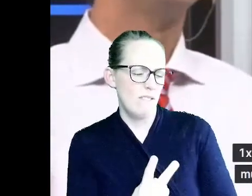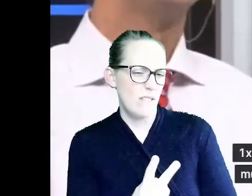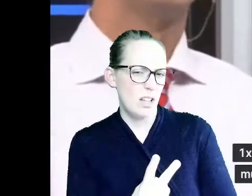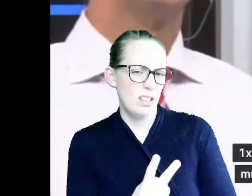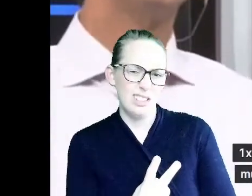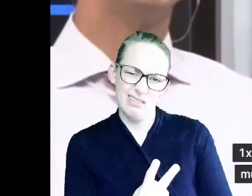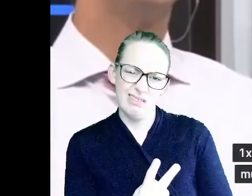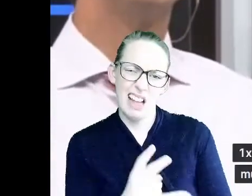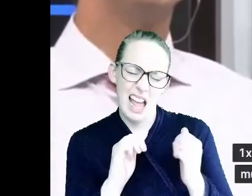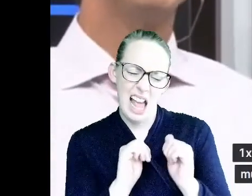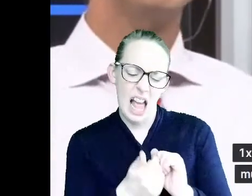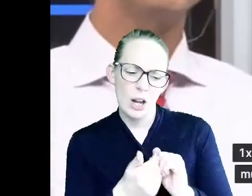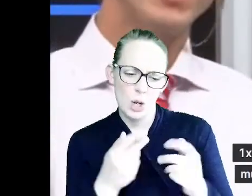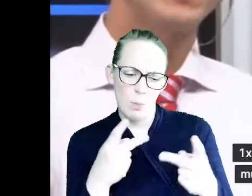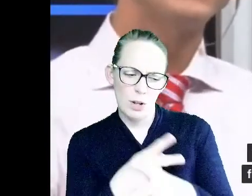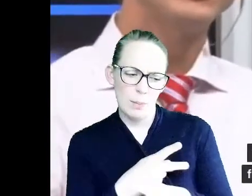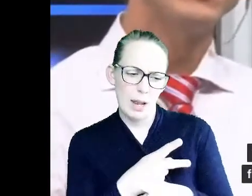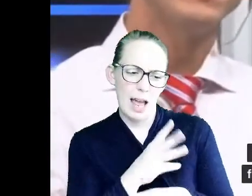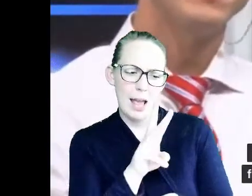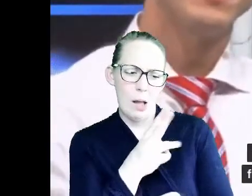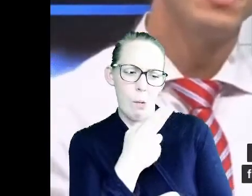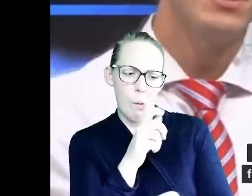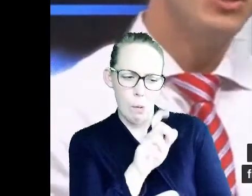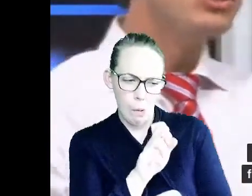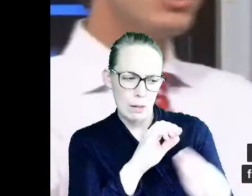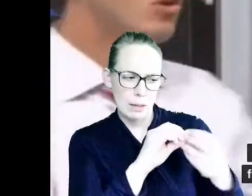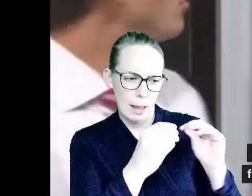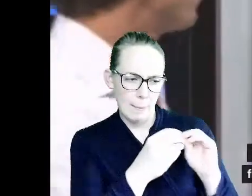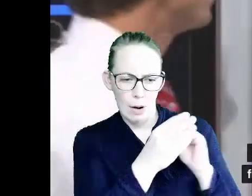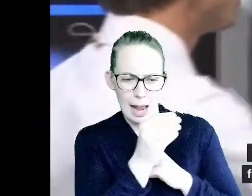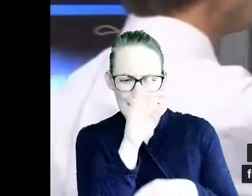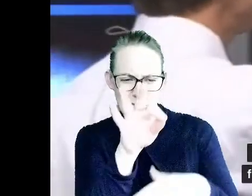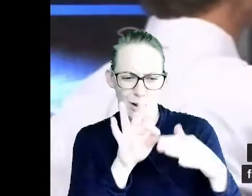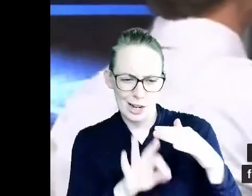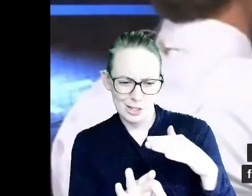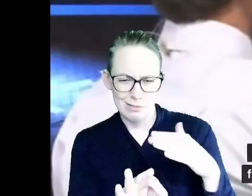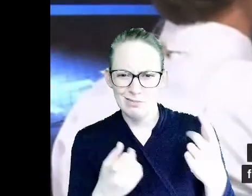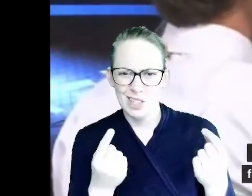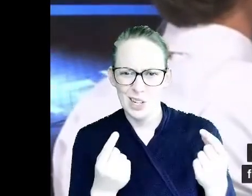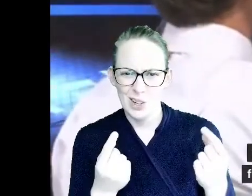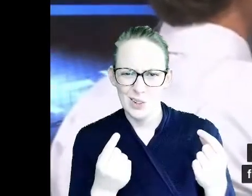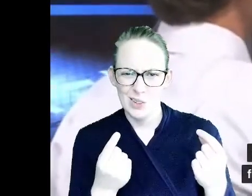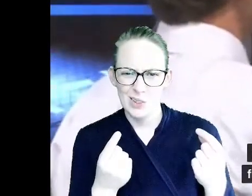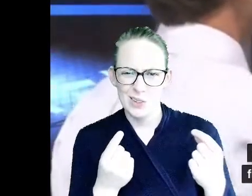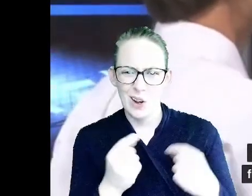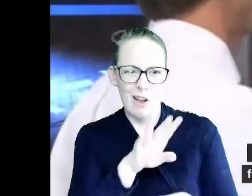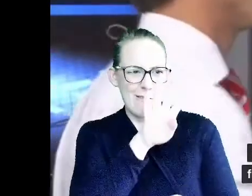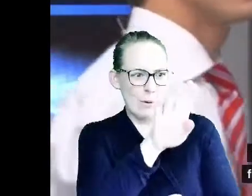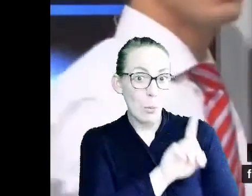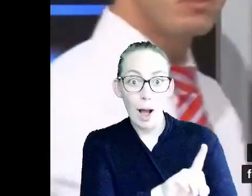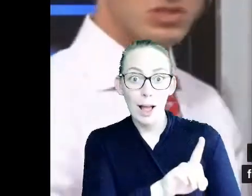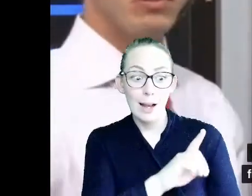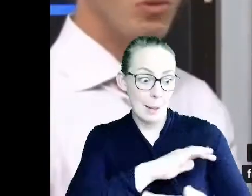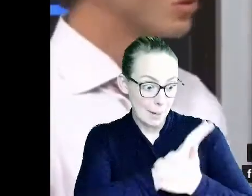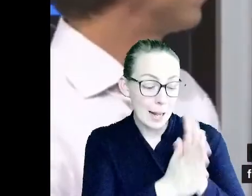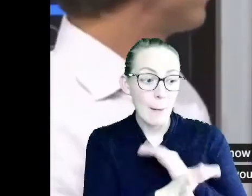How do you multiply a whole number by a fraction? You turn the whole number into a fraction, and 4 divided by 1